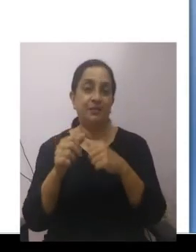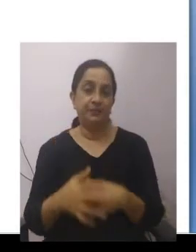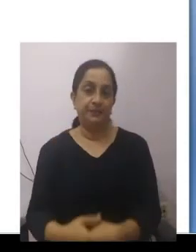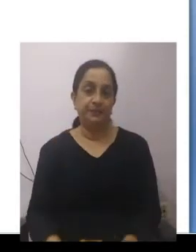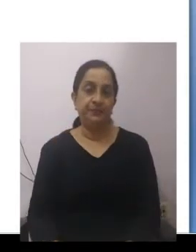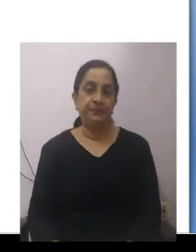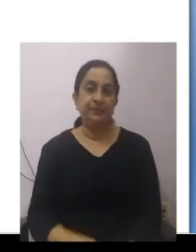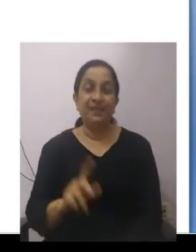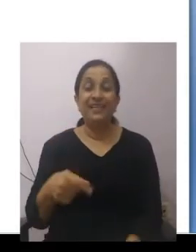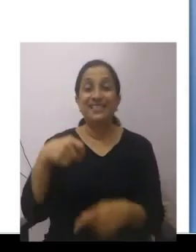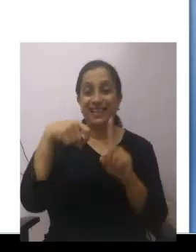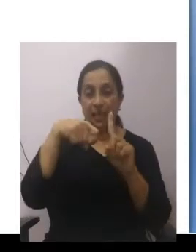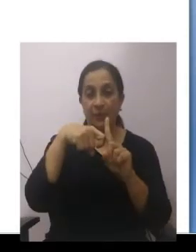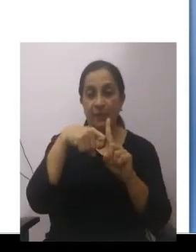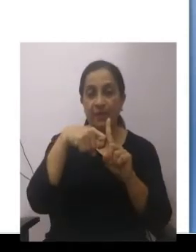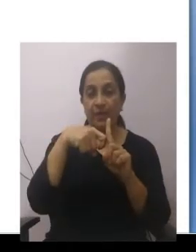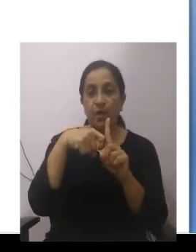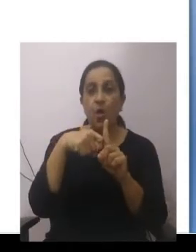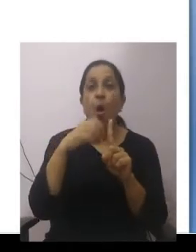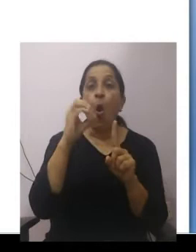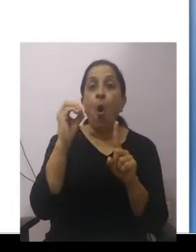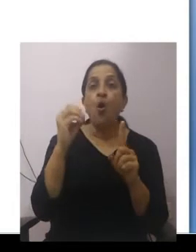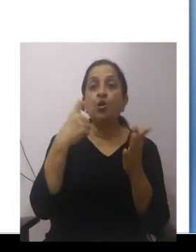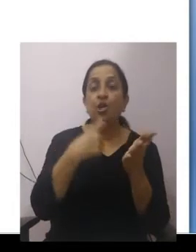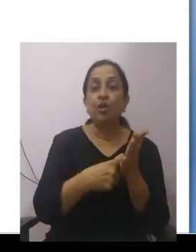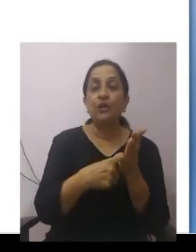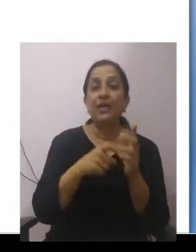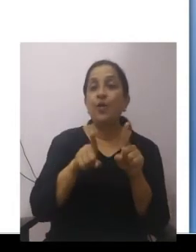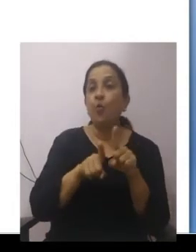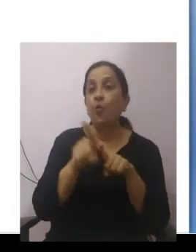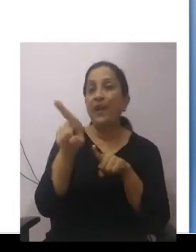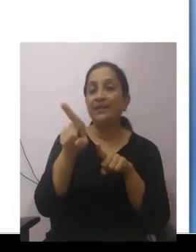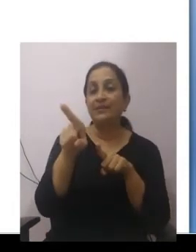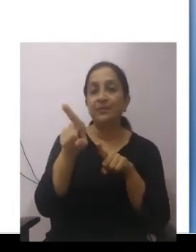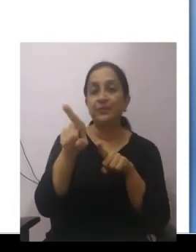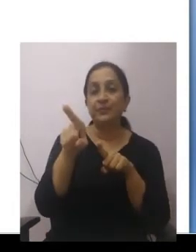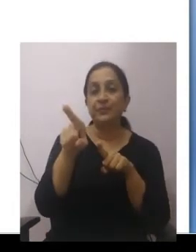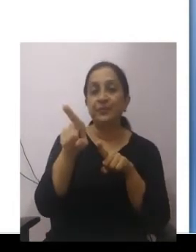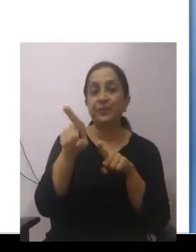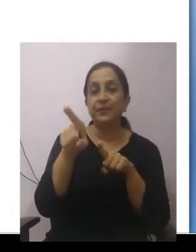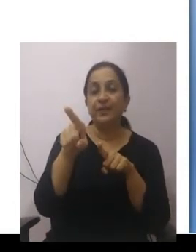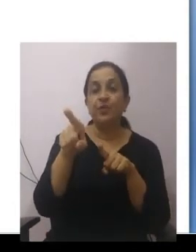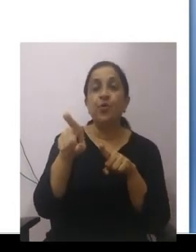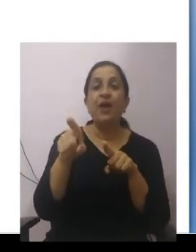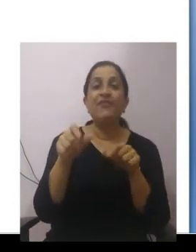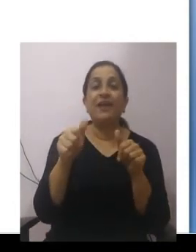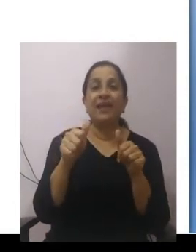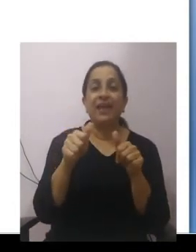Next, K. What is the orthogonal vector?